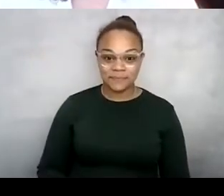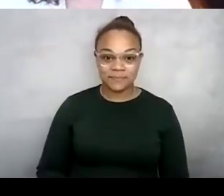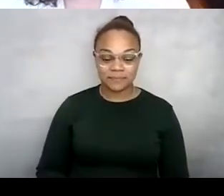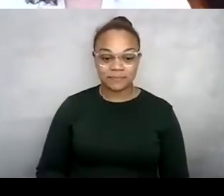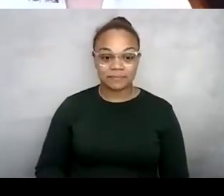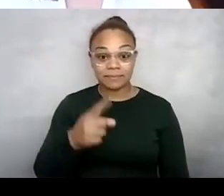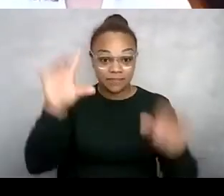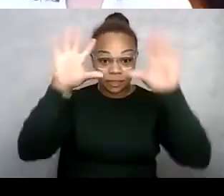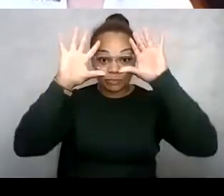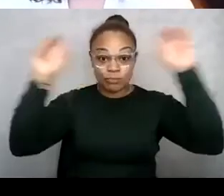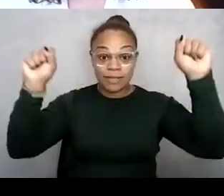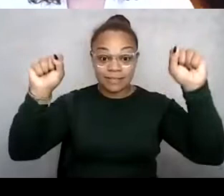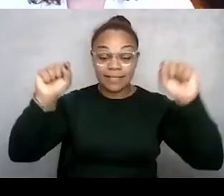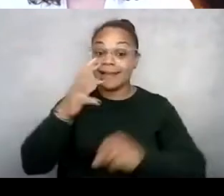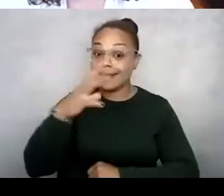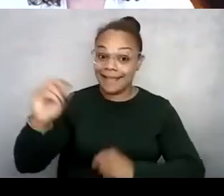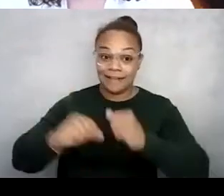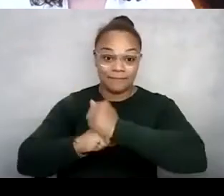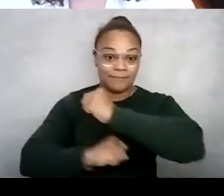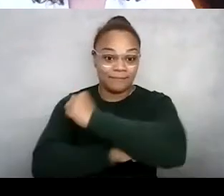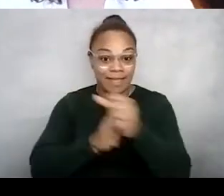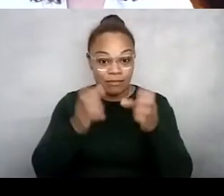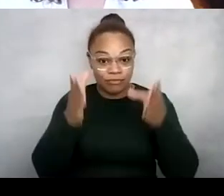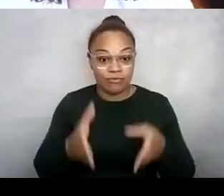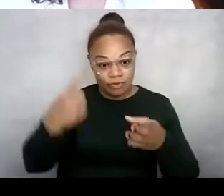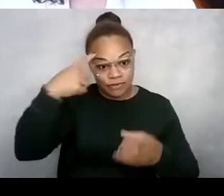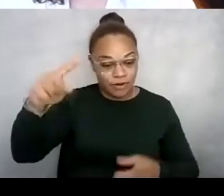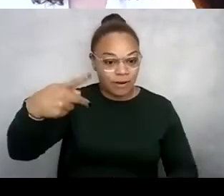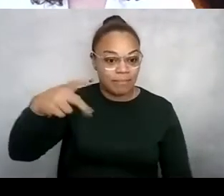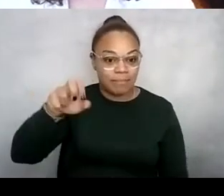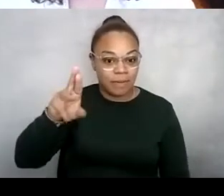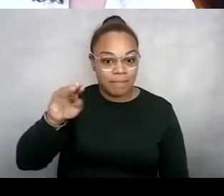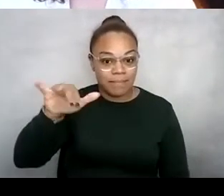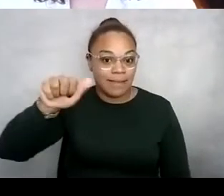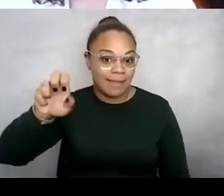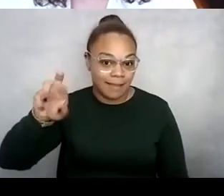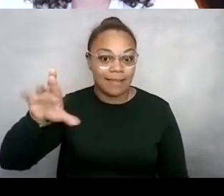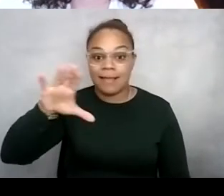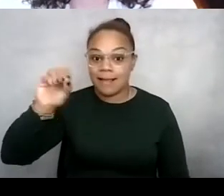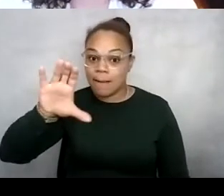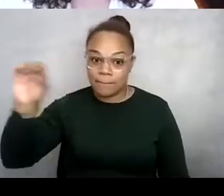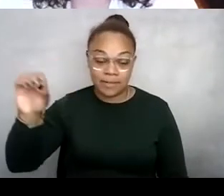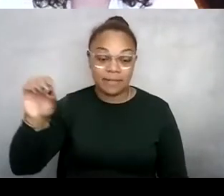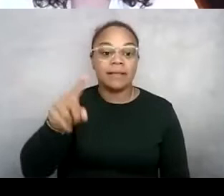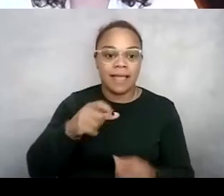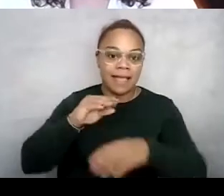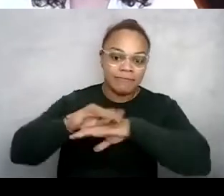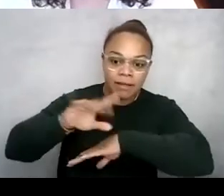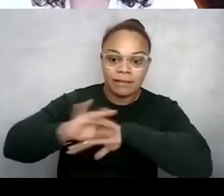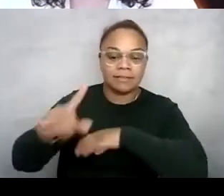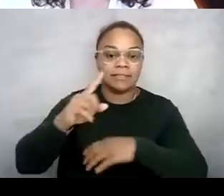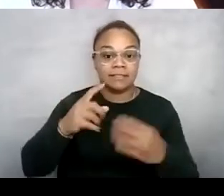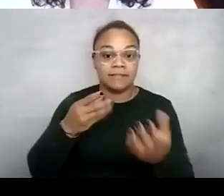He's the president and founder of Cormier and Company and advises funders, issue advocates, and